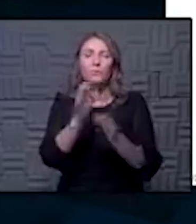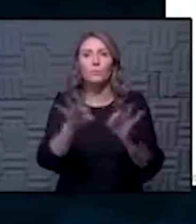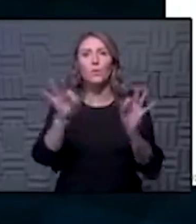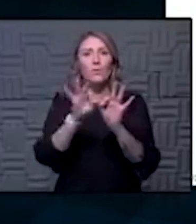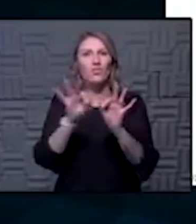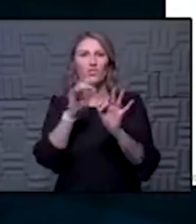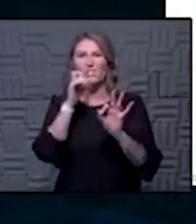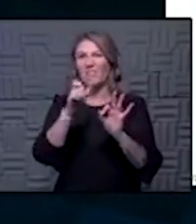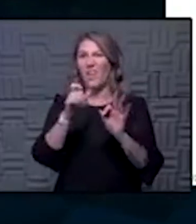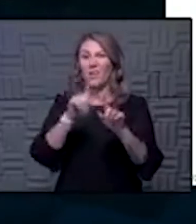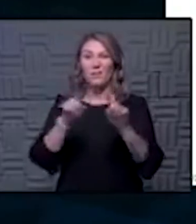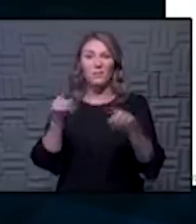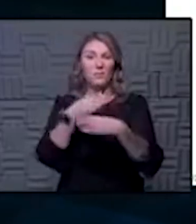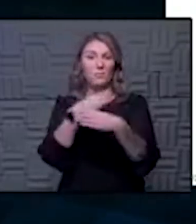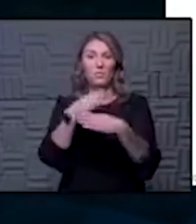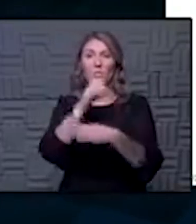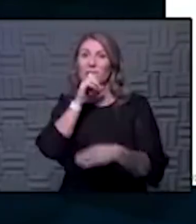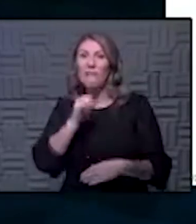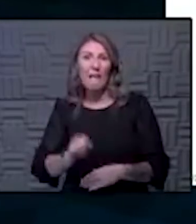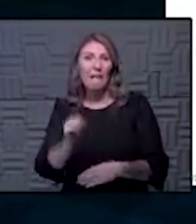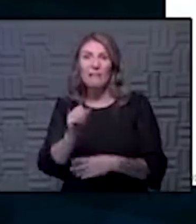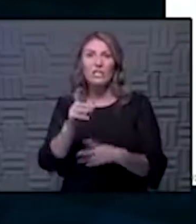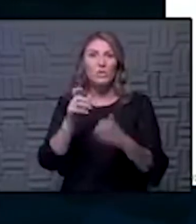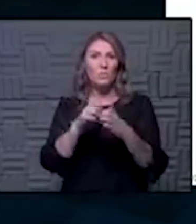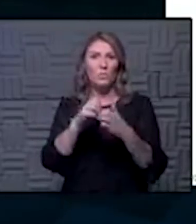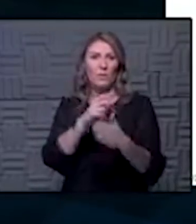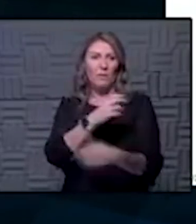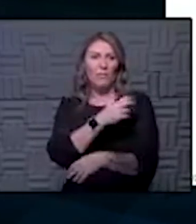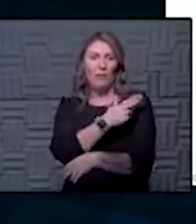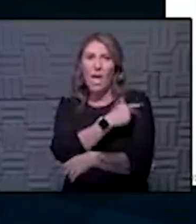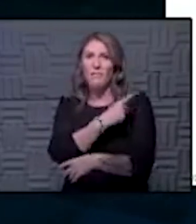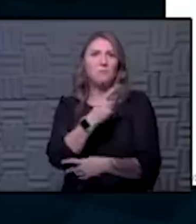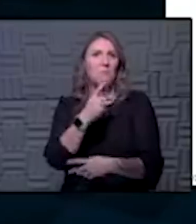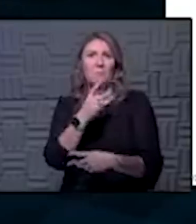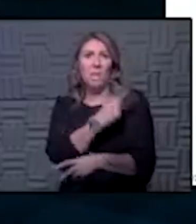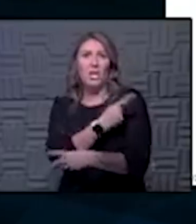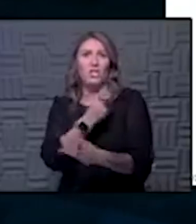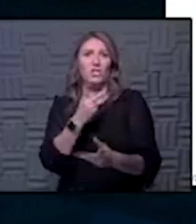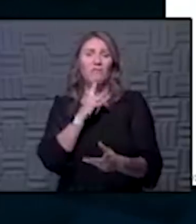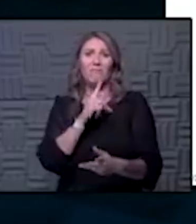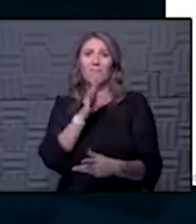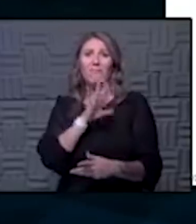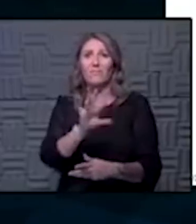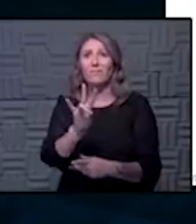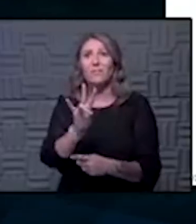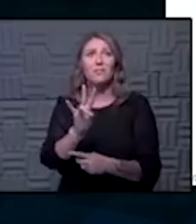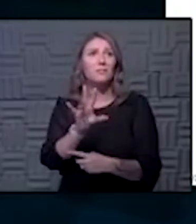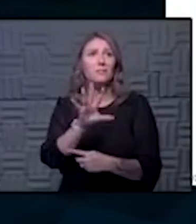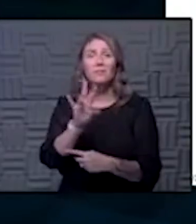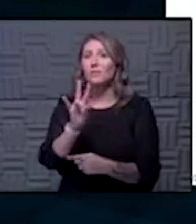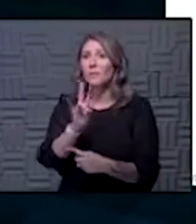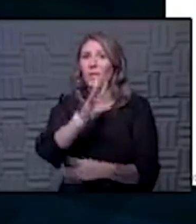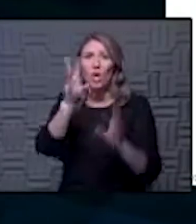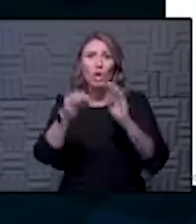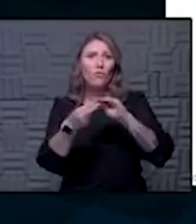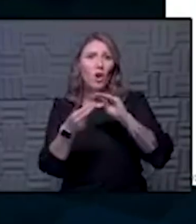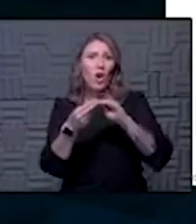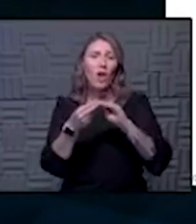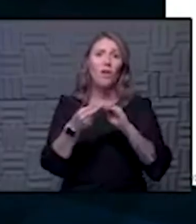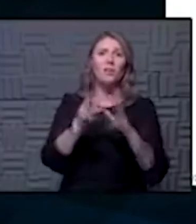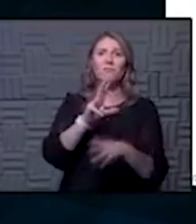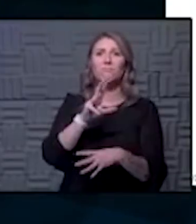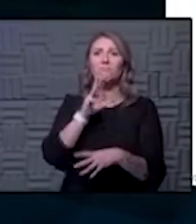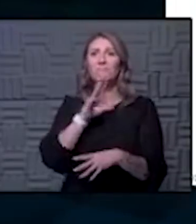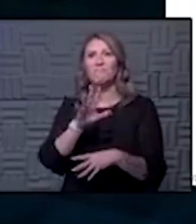there's a meaningful difference in the average age of the hospitalized patient currently being 57, and for overall the whole pandemic being